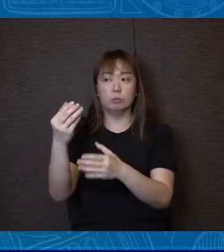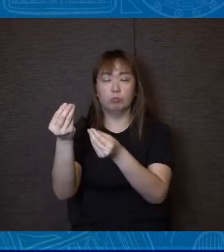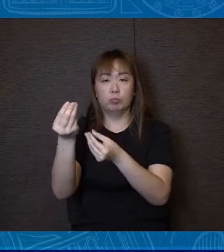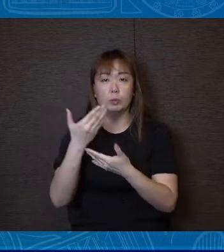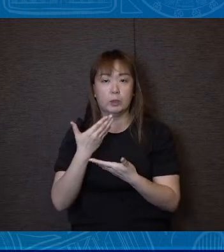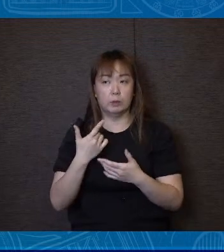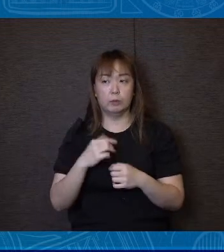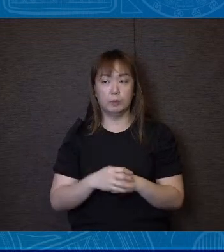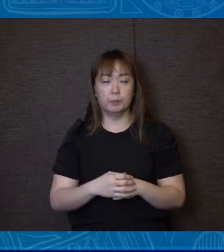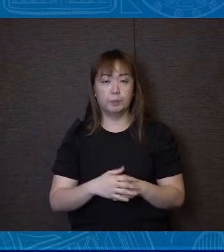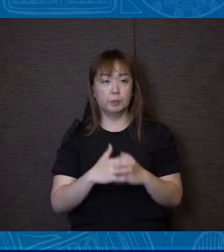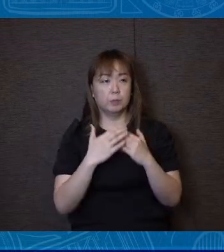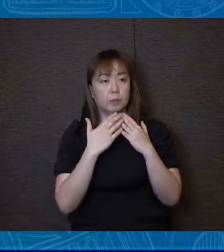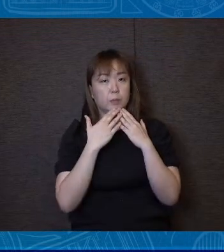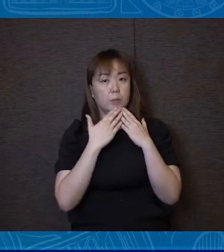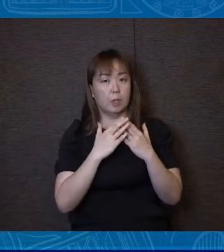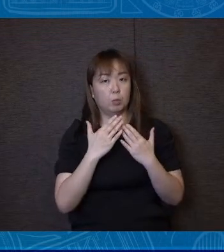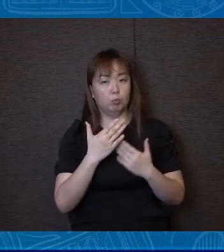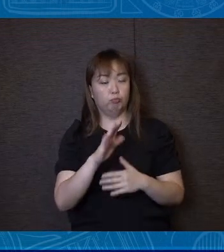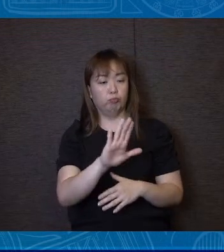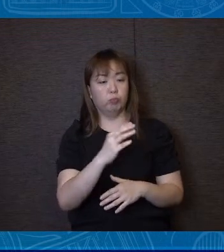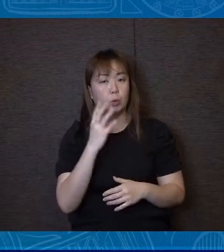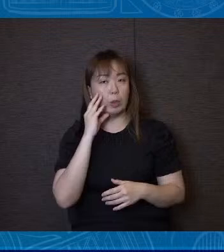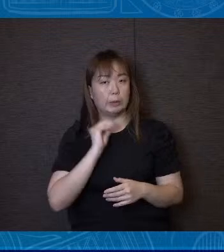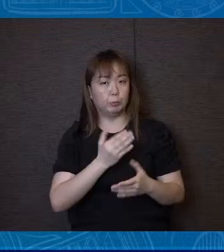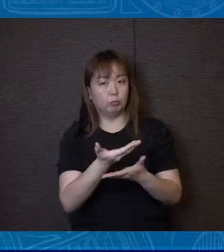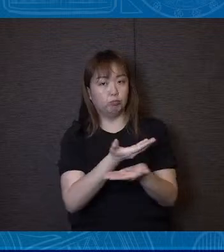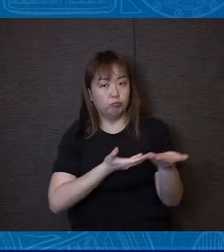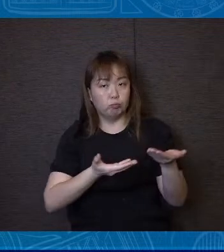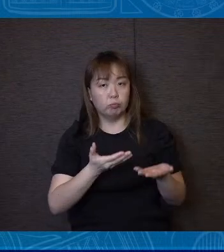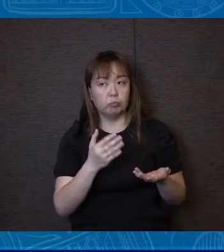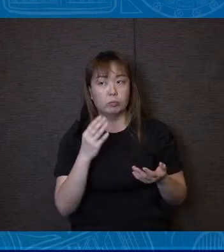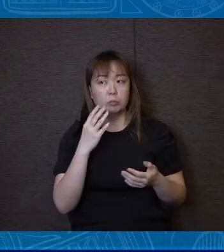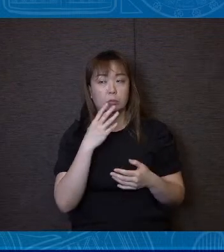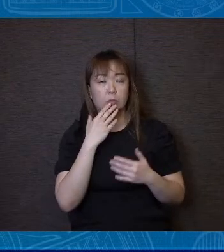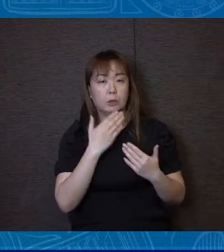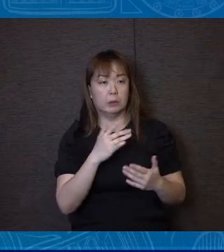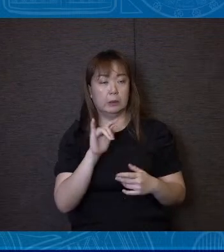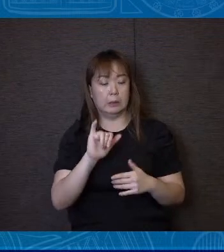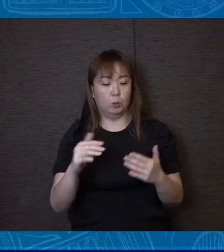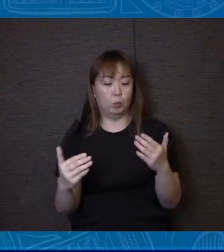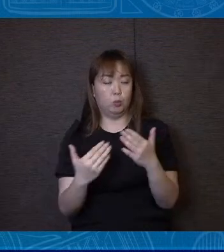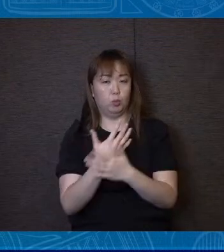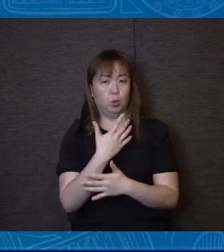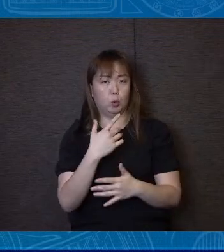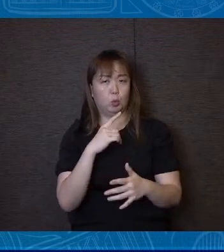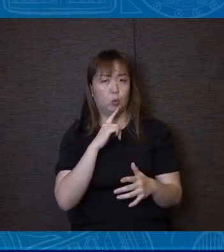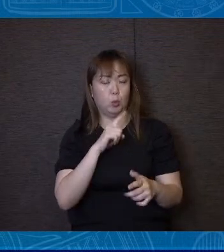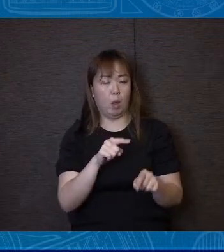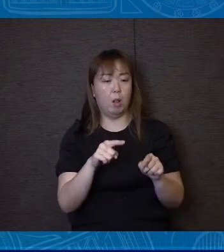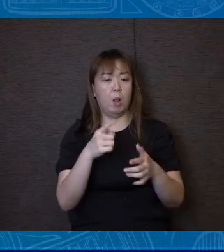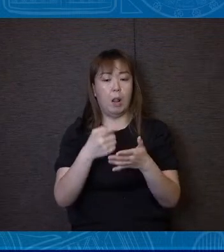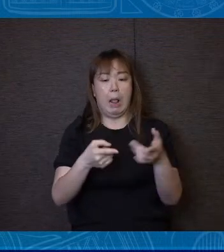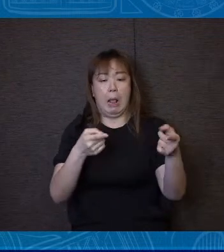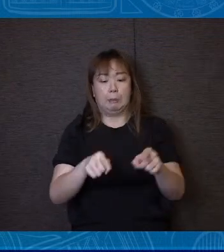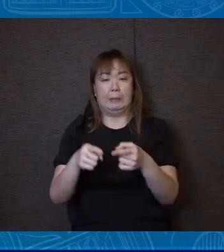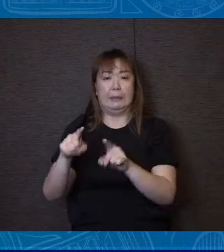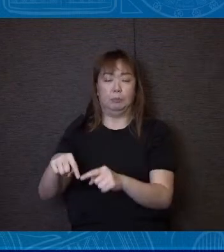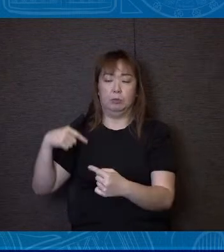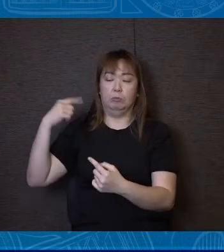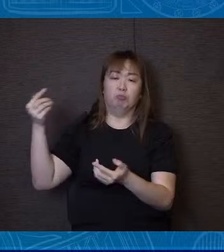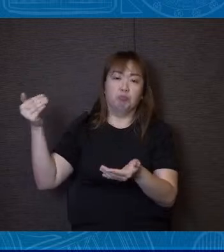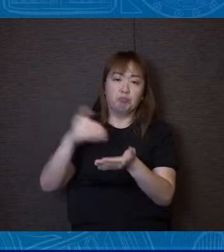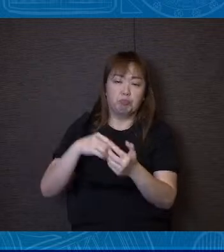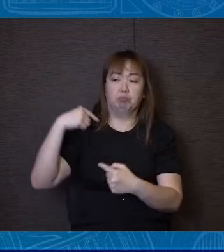Thank you very much for sharing this experience, which I think is, that's the new reality also, many things happening at the same time, and we need